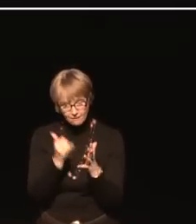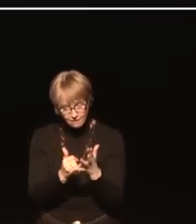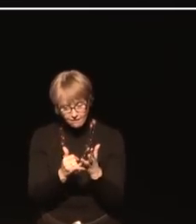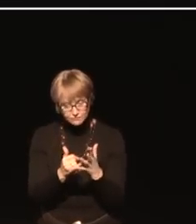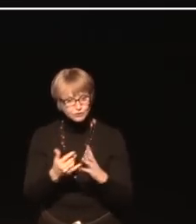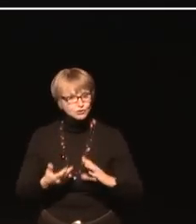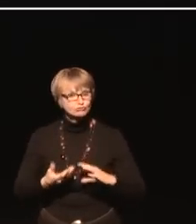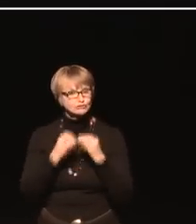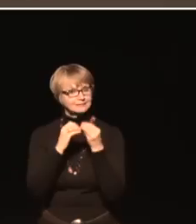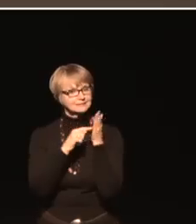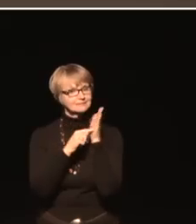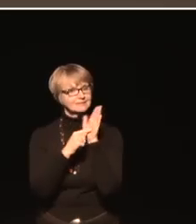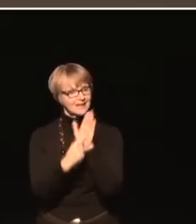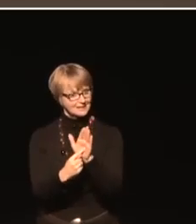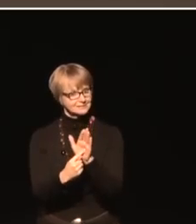case.